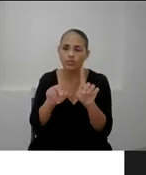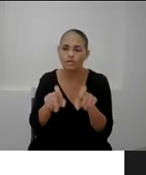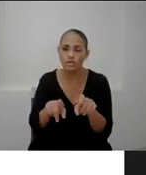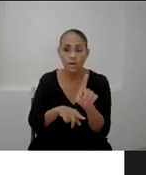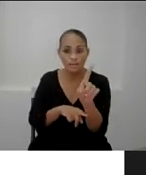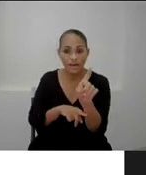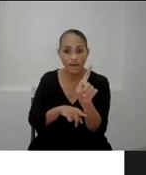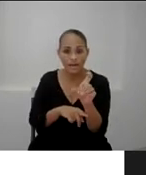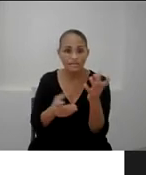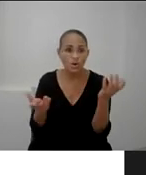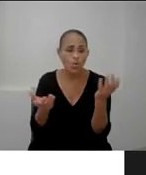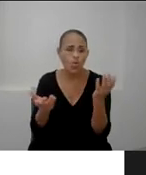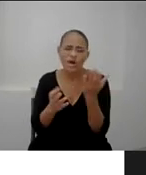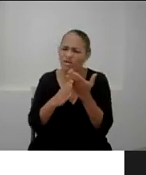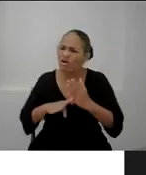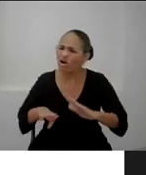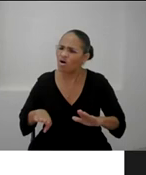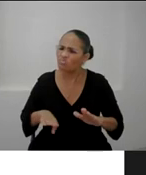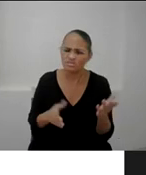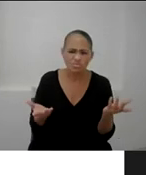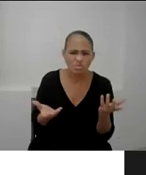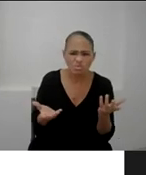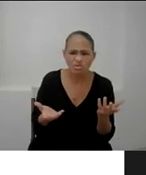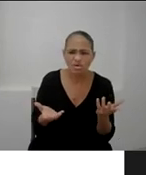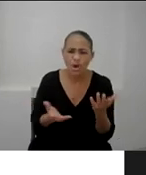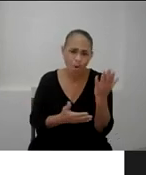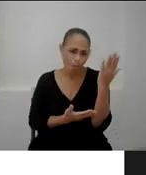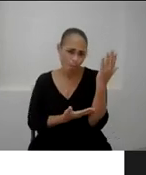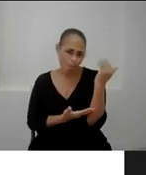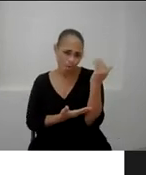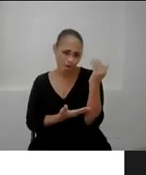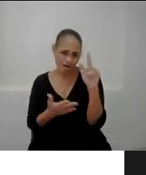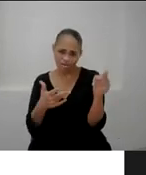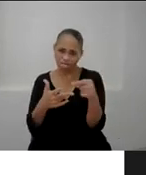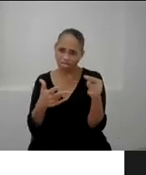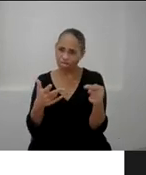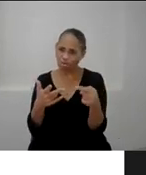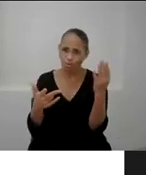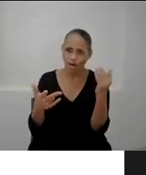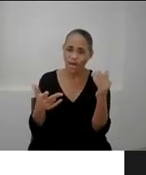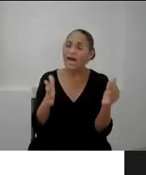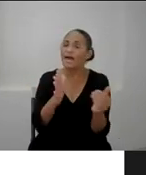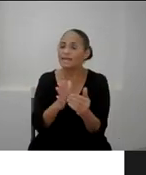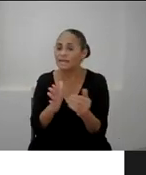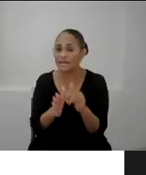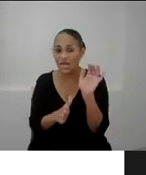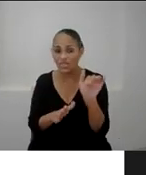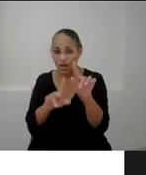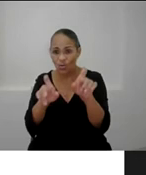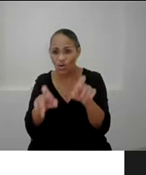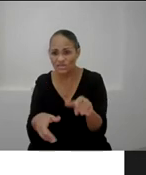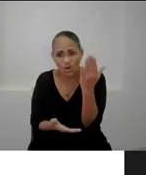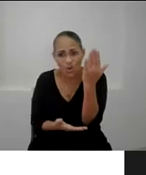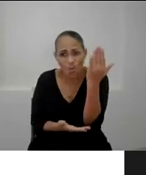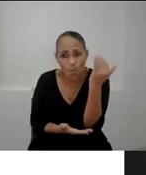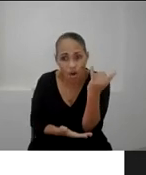so what calms them? Why does it seem to calm them? And again, that question why